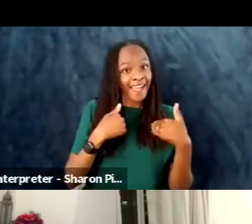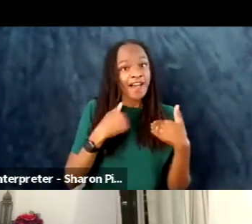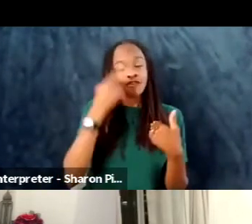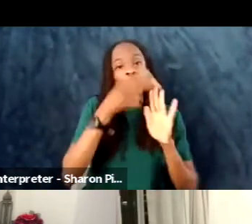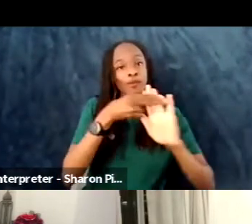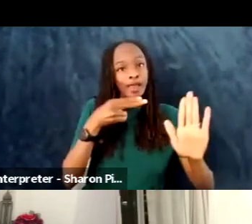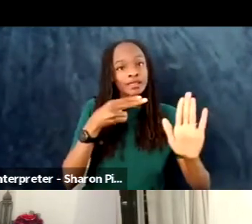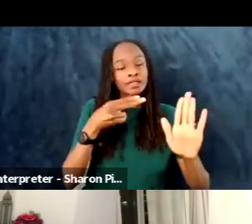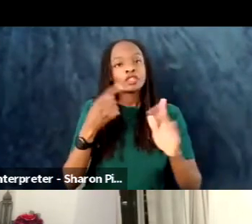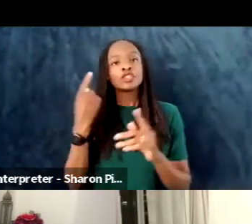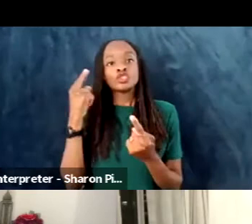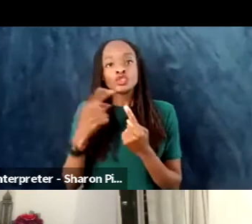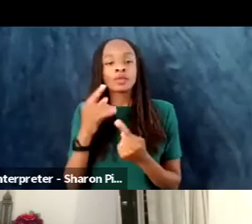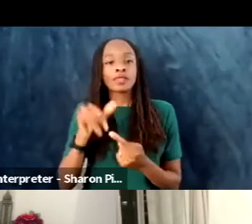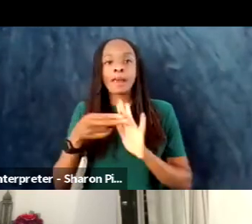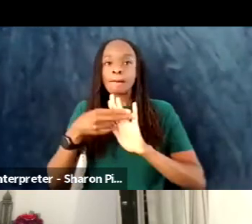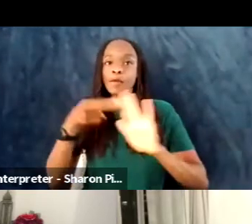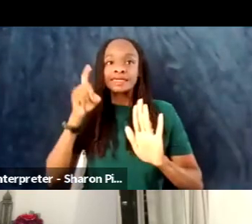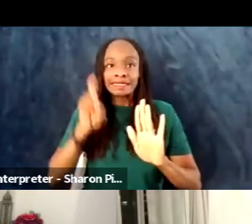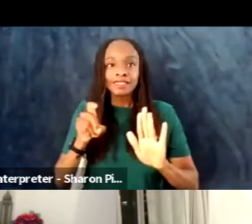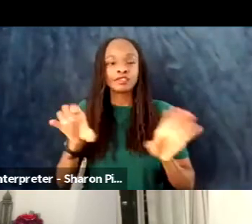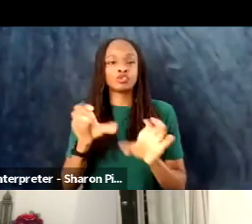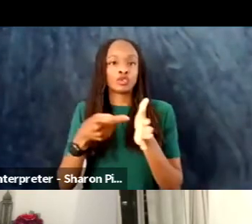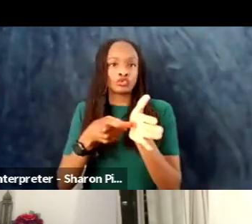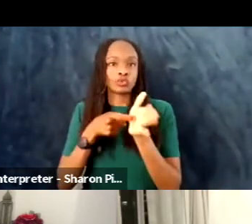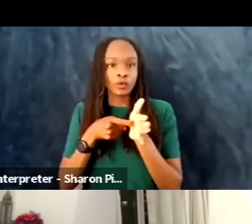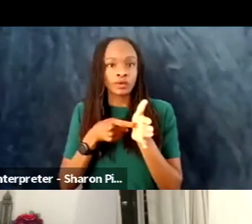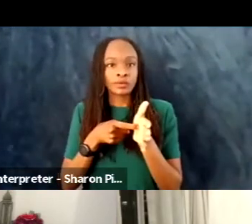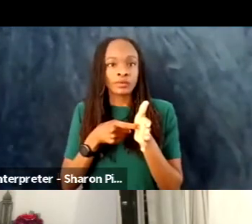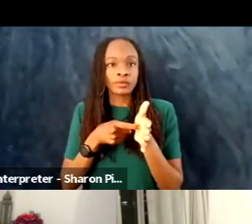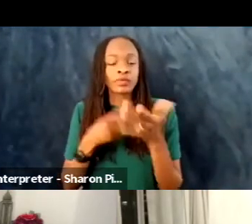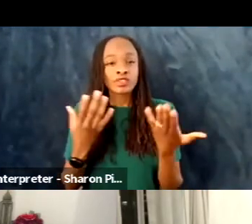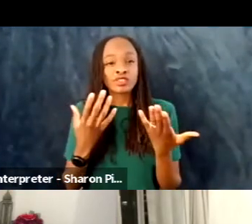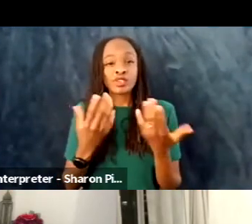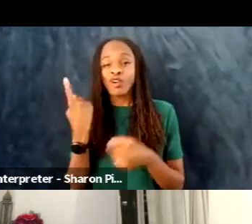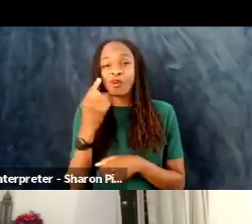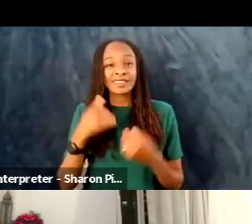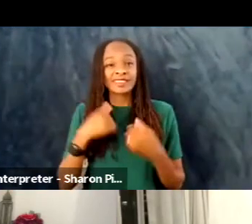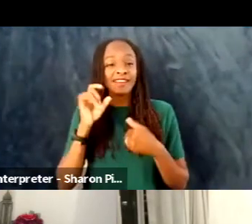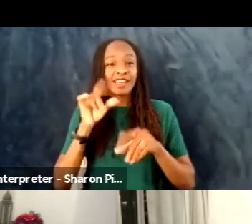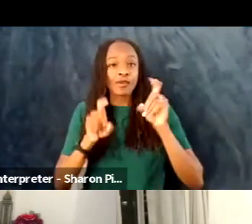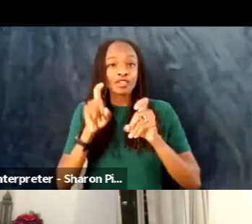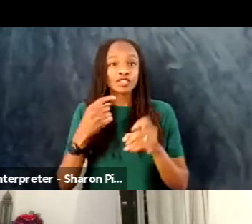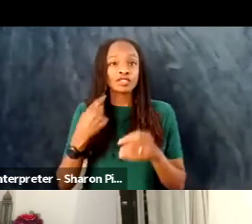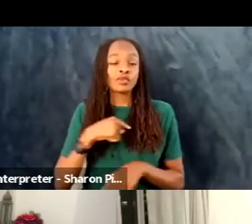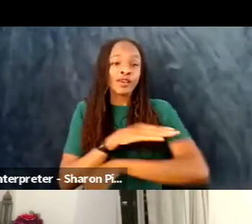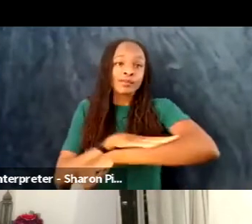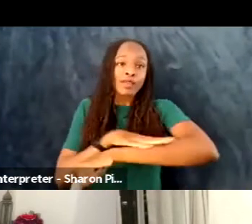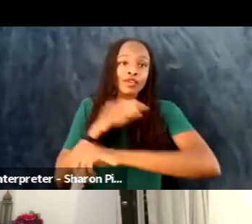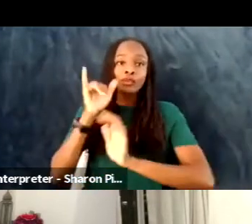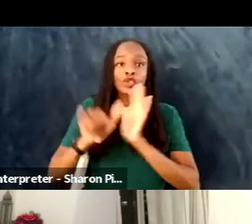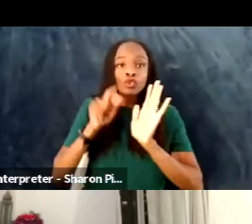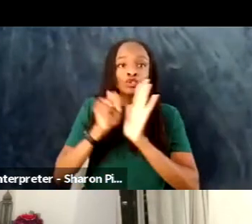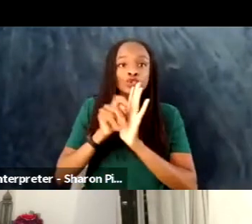to something that brands must do? And at Google, we are constantly getting the question, since we are a platform and YouTube is a platform, that